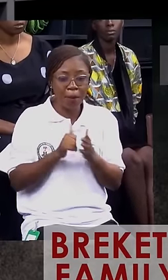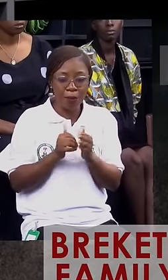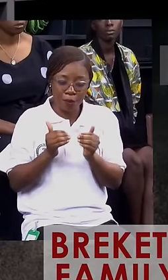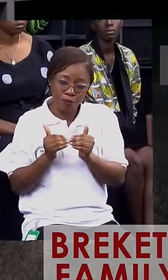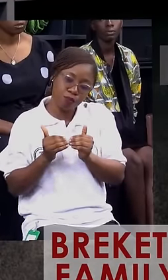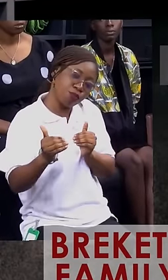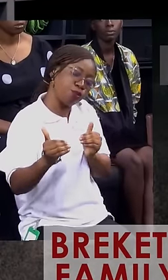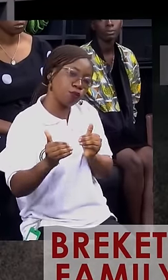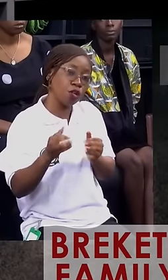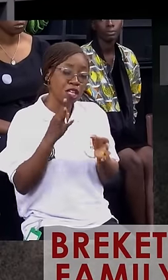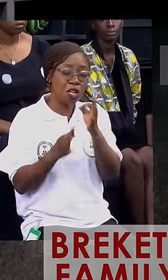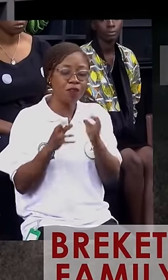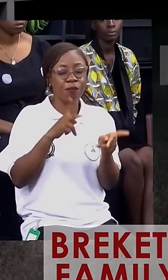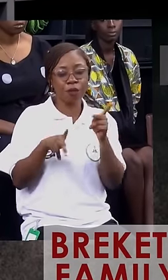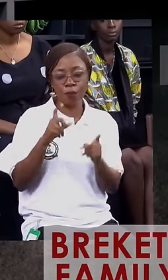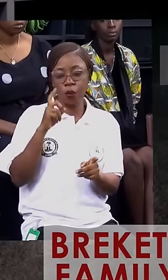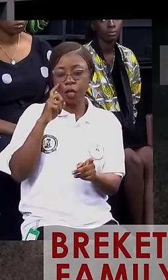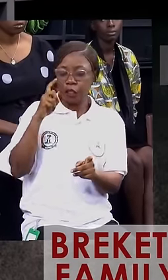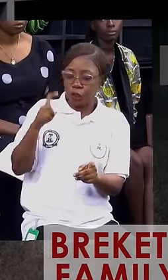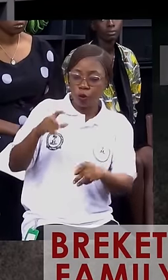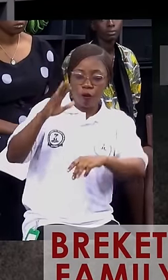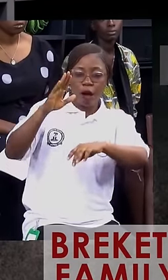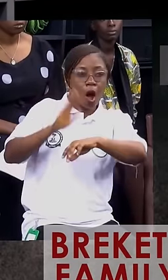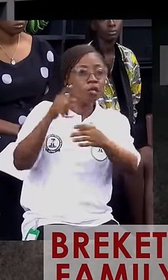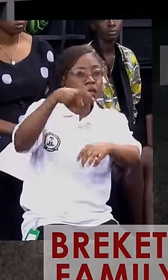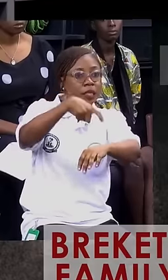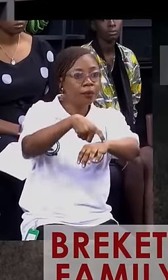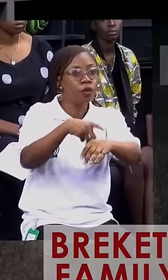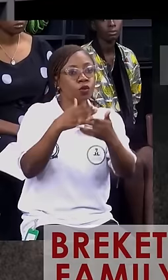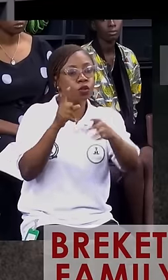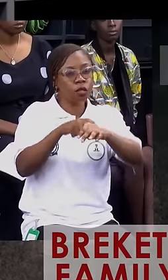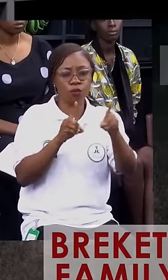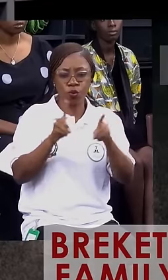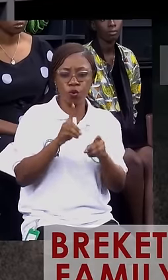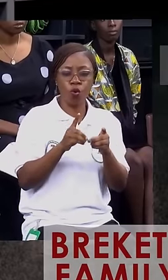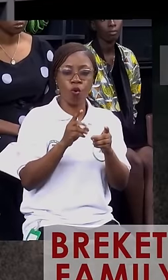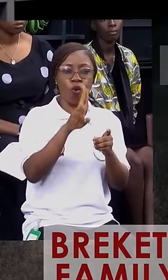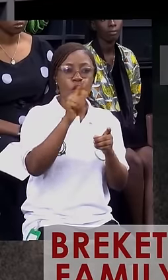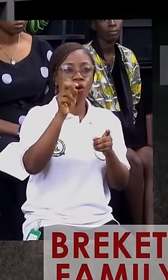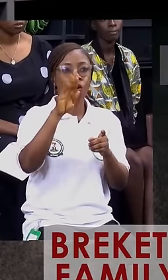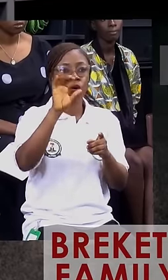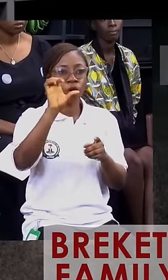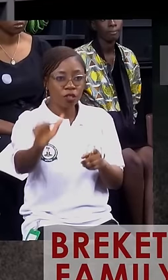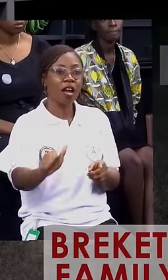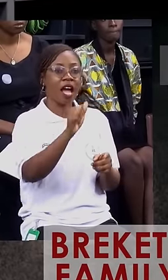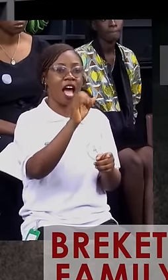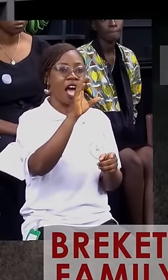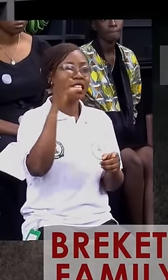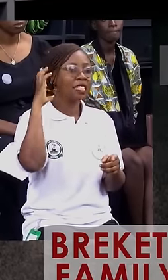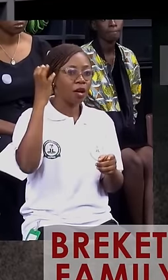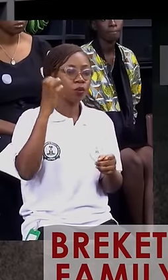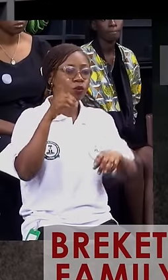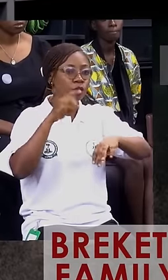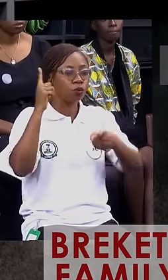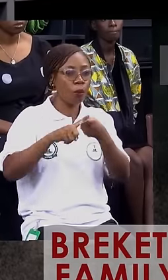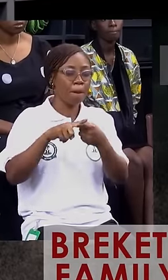forward if people discover on time. Sometimes you do ultrasound for patients and you are seeing multiple cysts, and